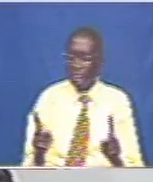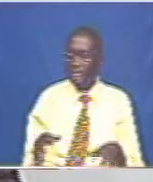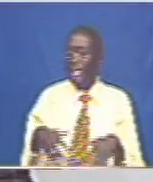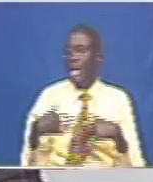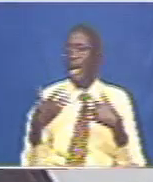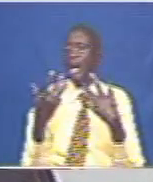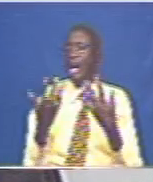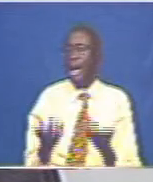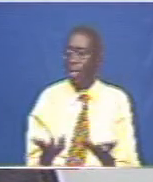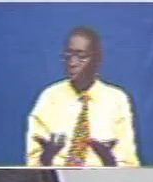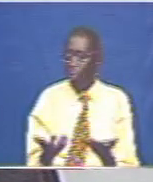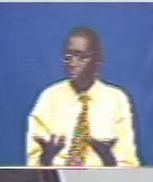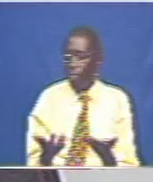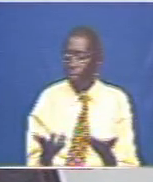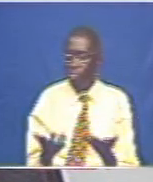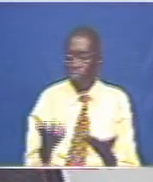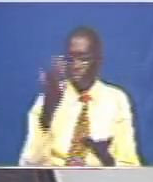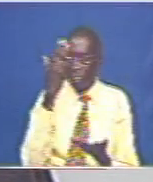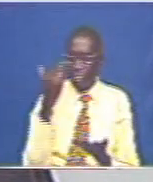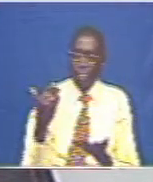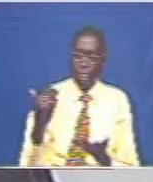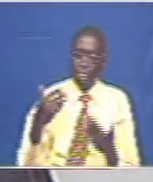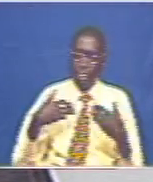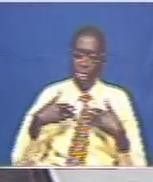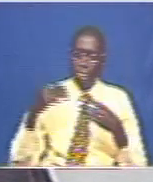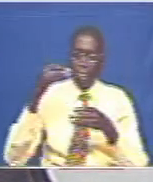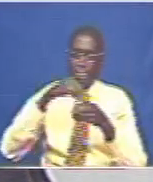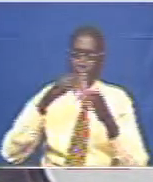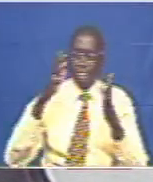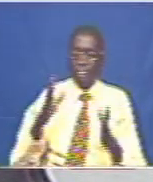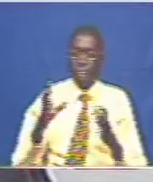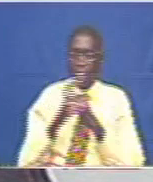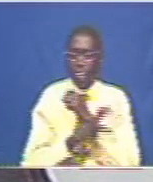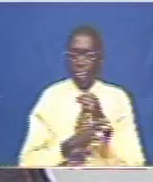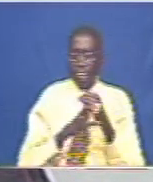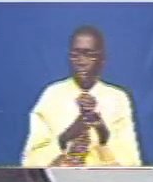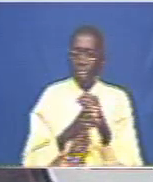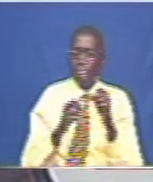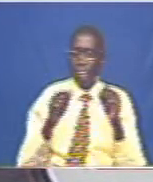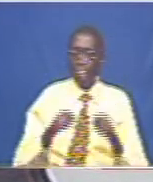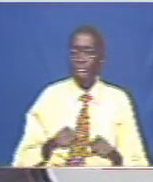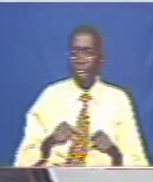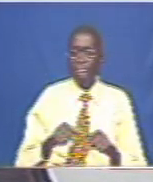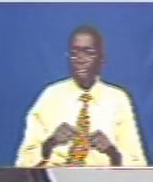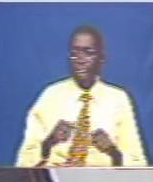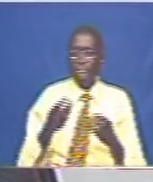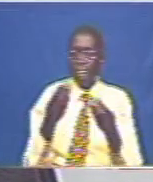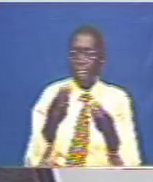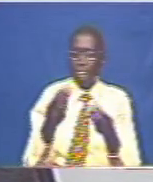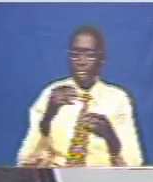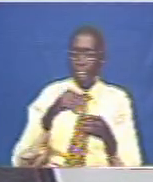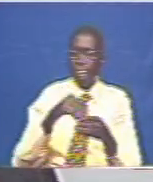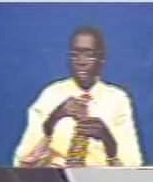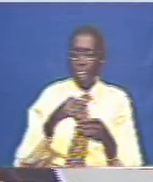we go about? Because even we have had investors in this country saying we can be able to put in some money into some of these value